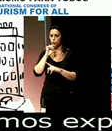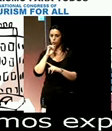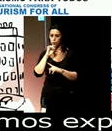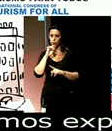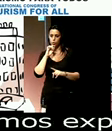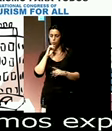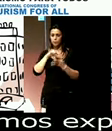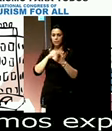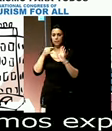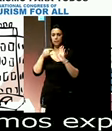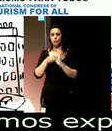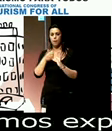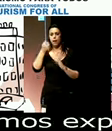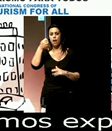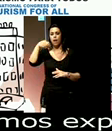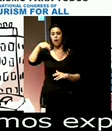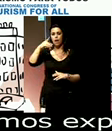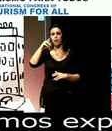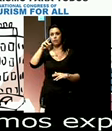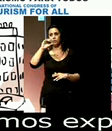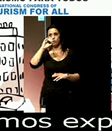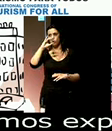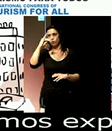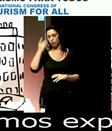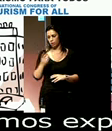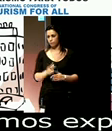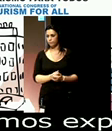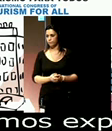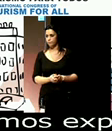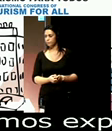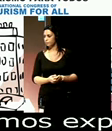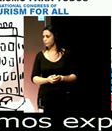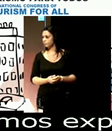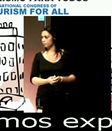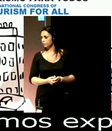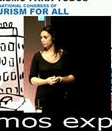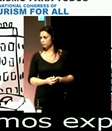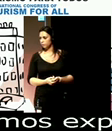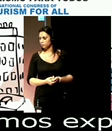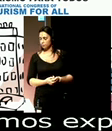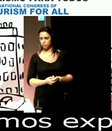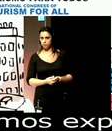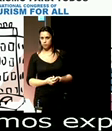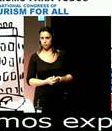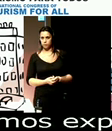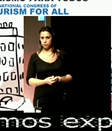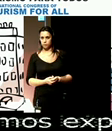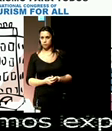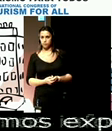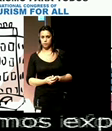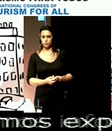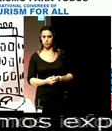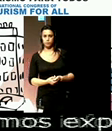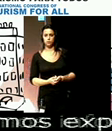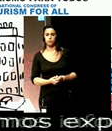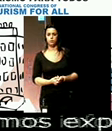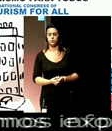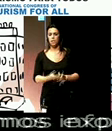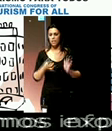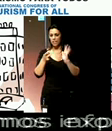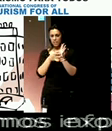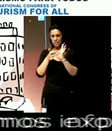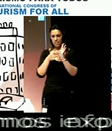I mentioned already the talkback system. So the quality is not like it was 10 years ago